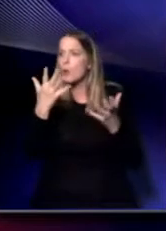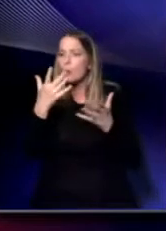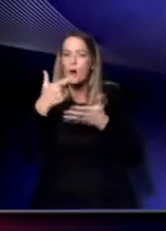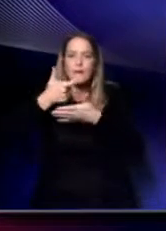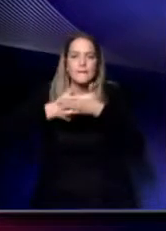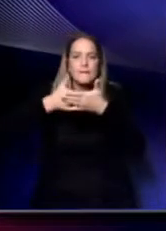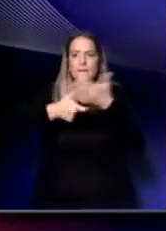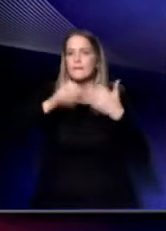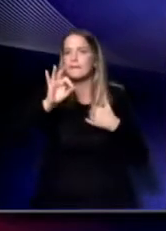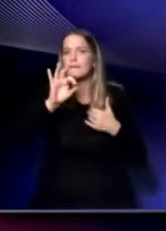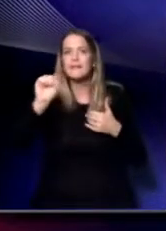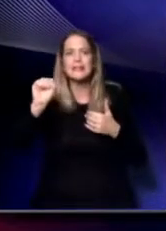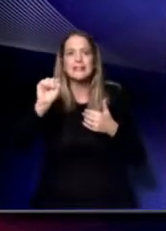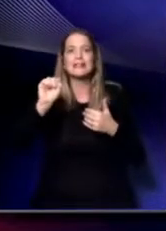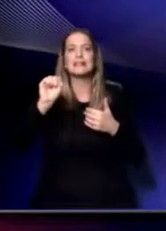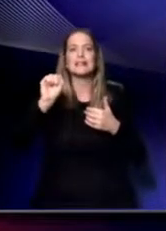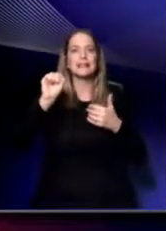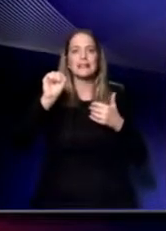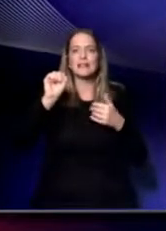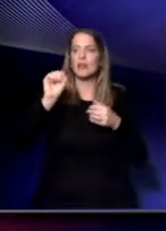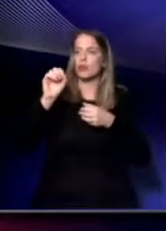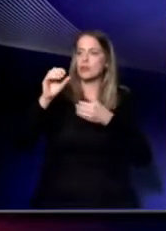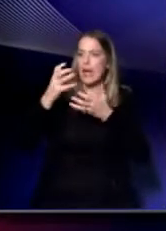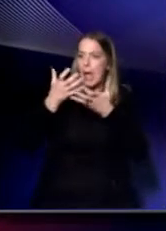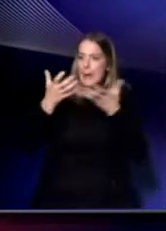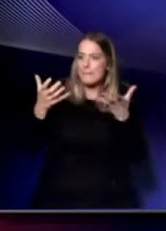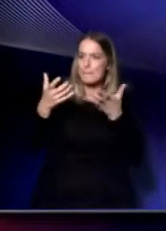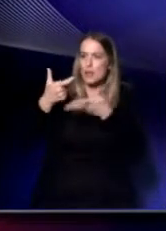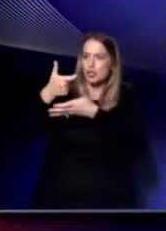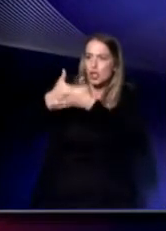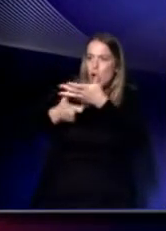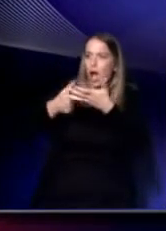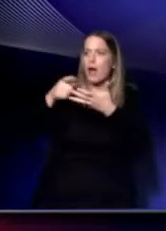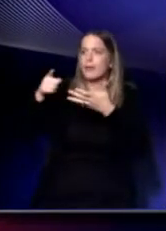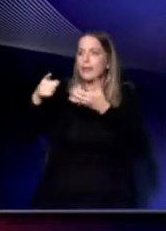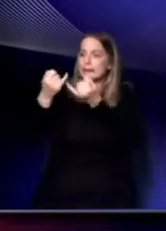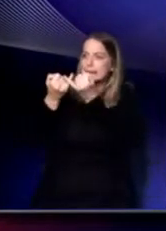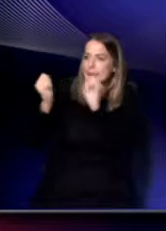to somebody serving as an independent contractor ombudsman.